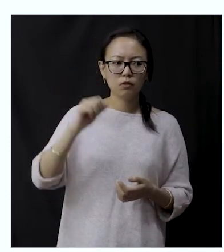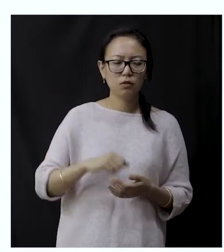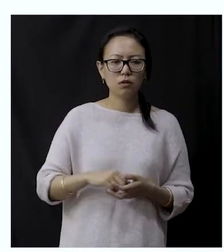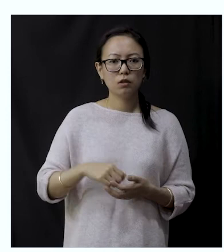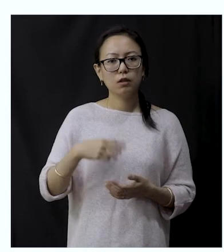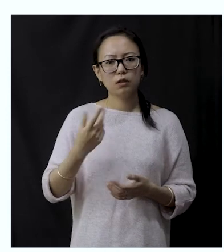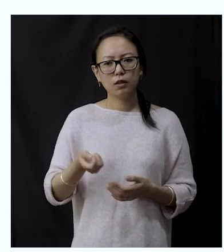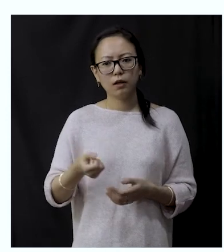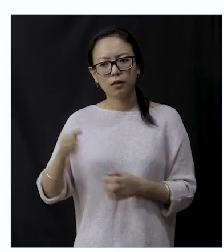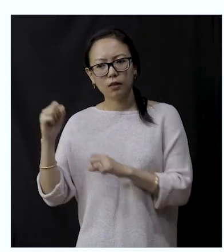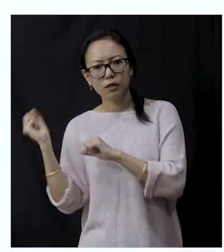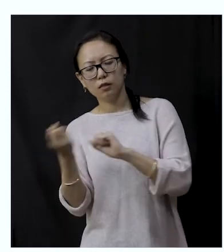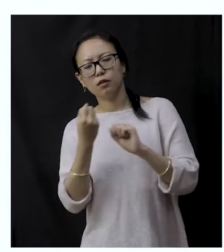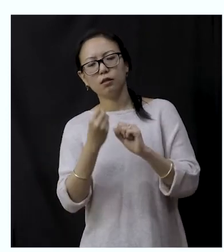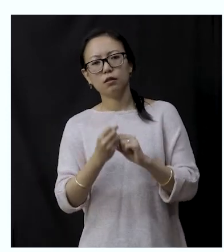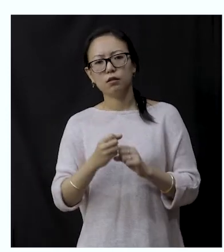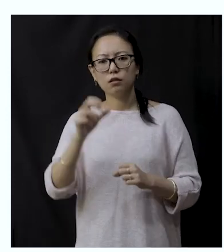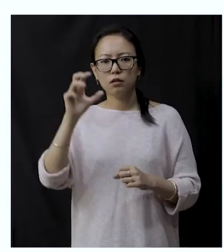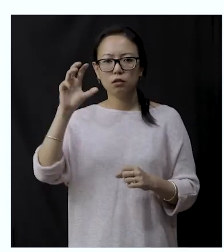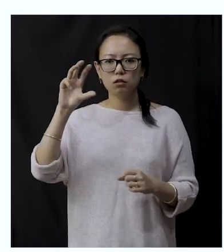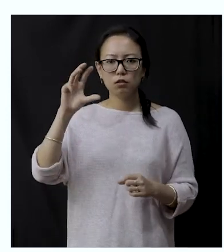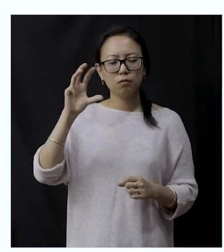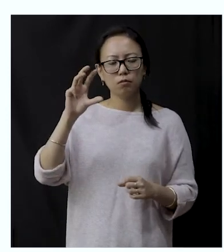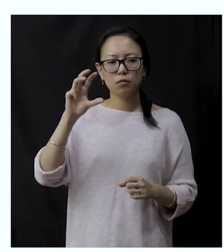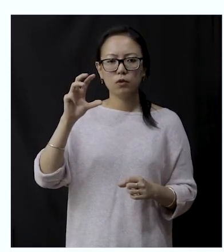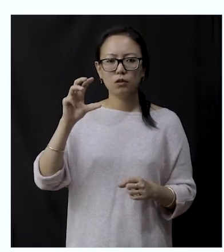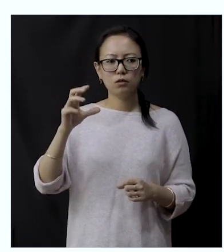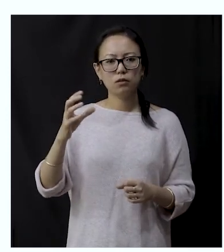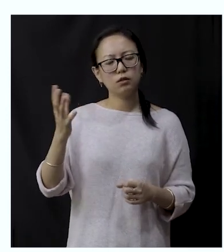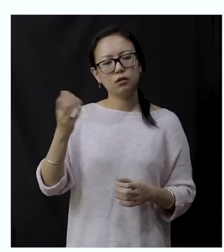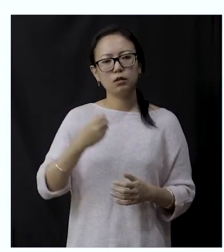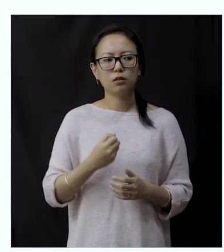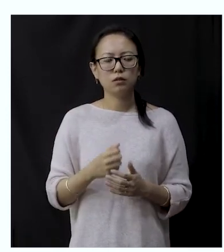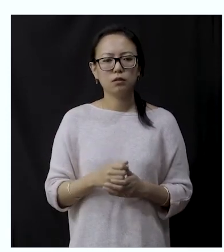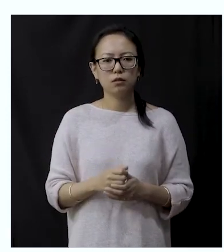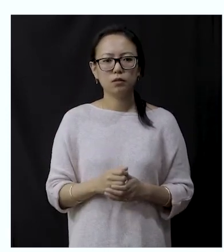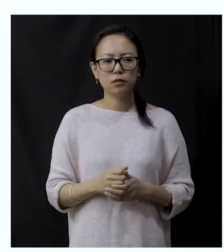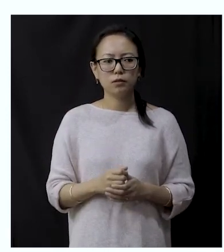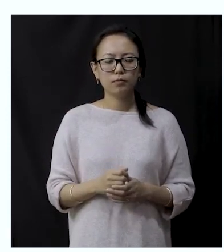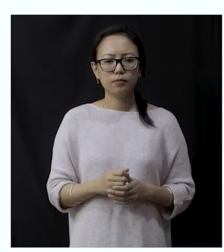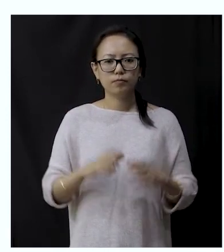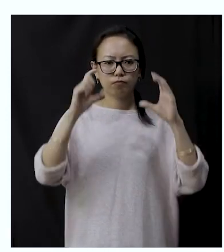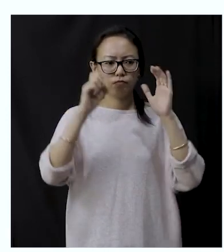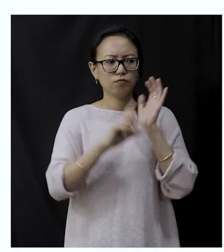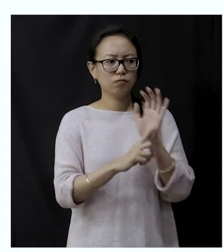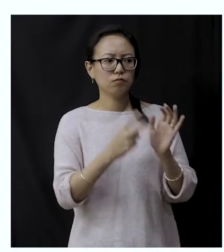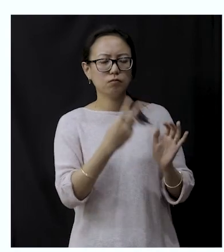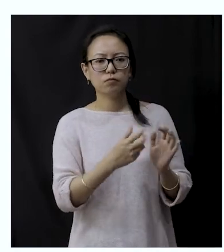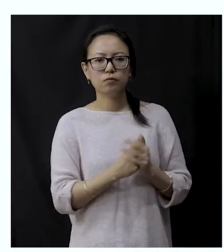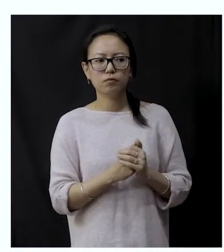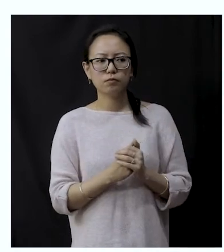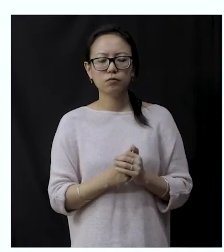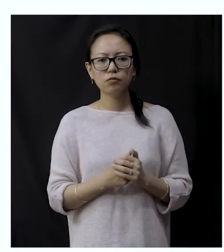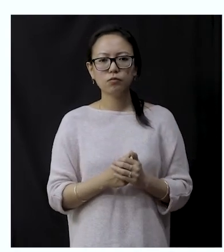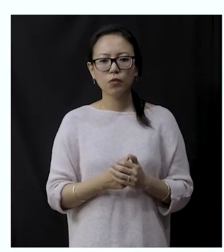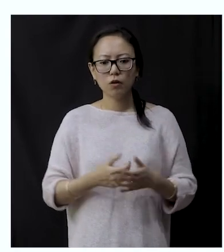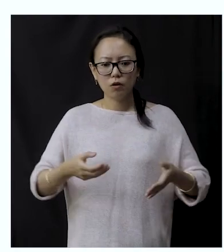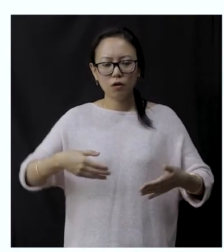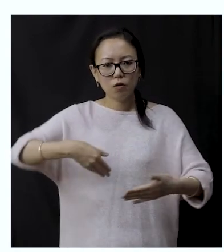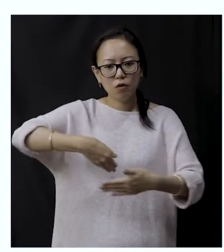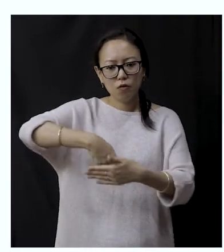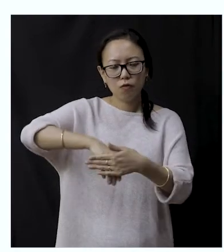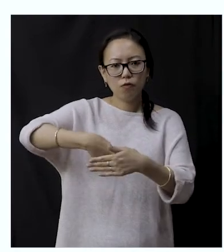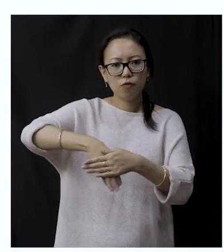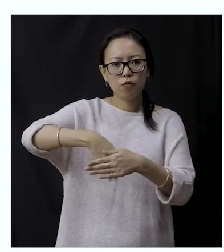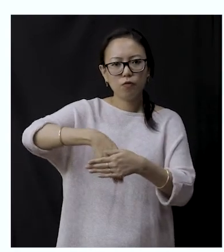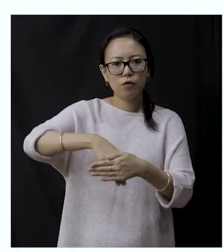A tennis ball, though it's bigger than marble, it is still small. And we have a football, which